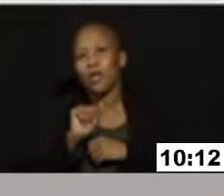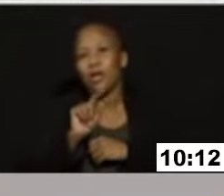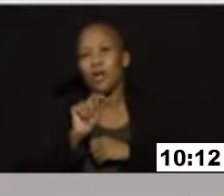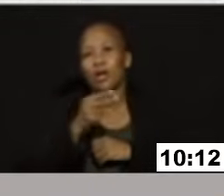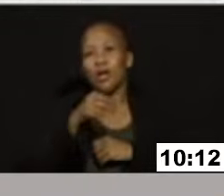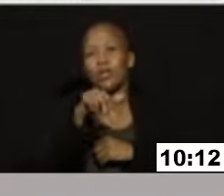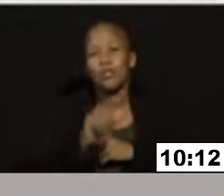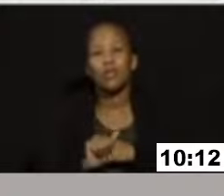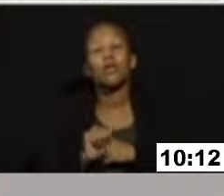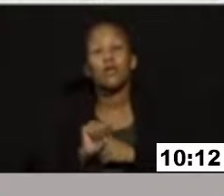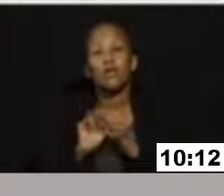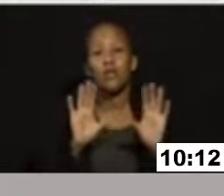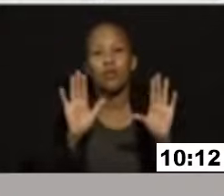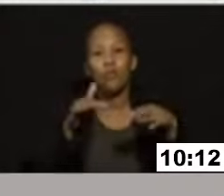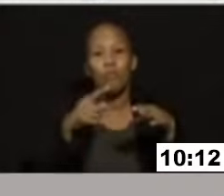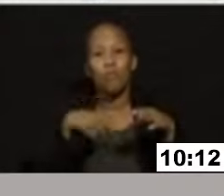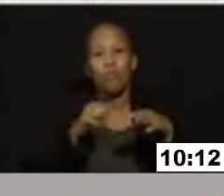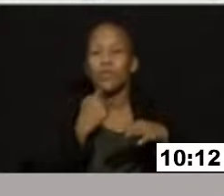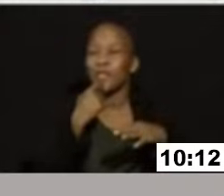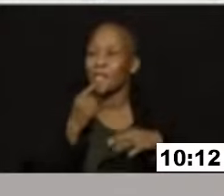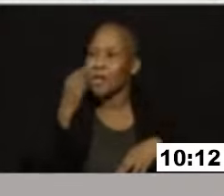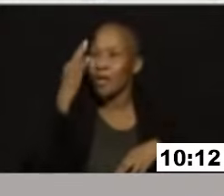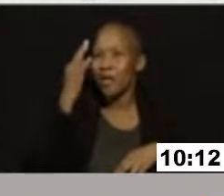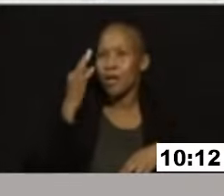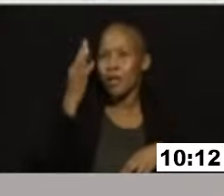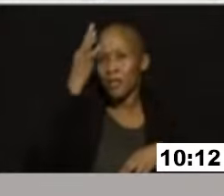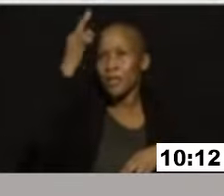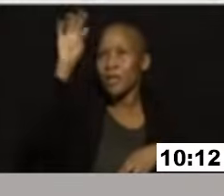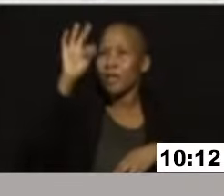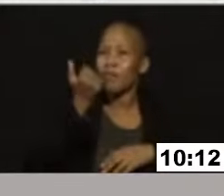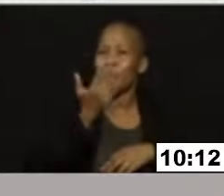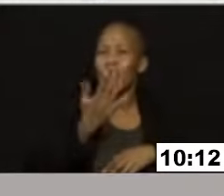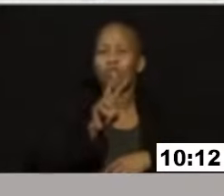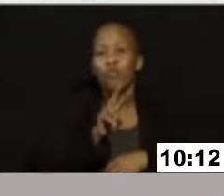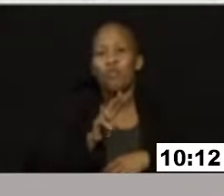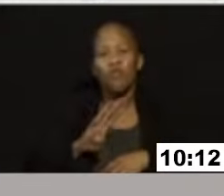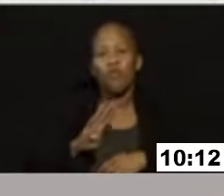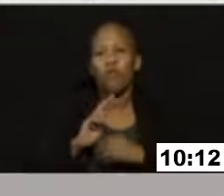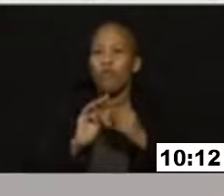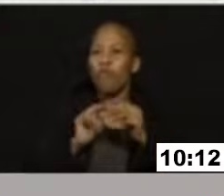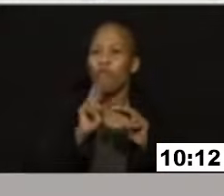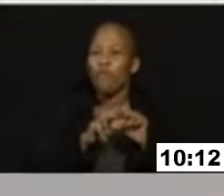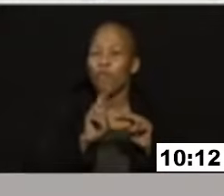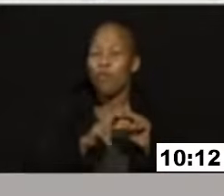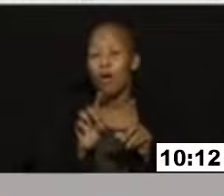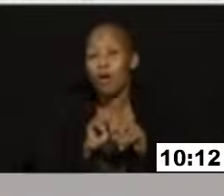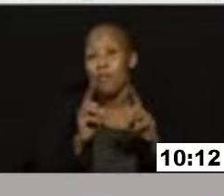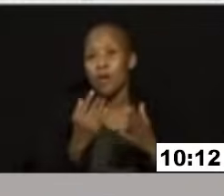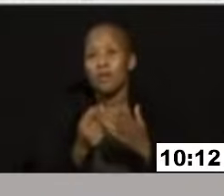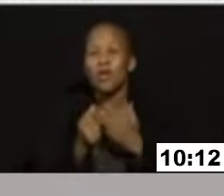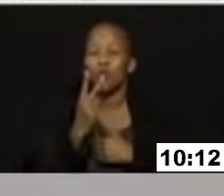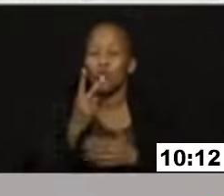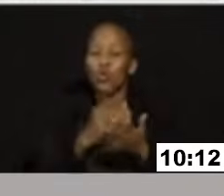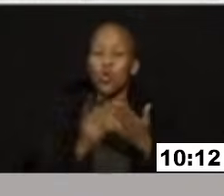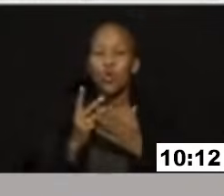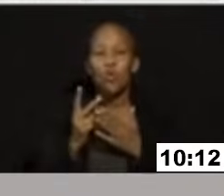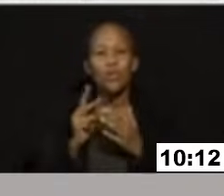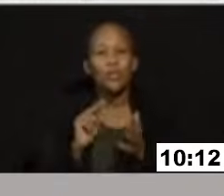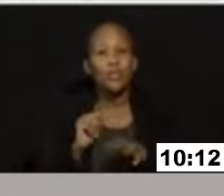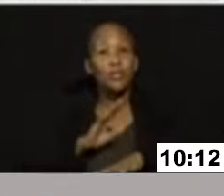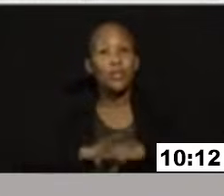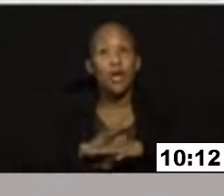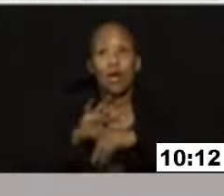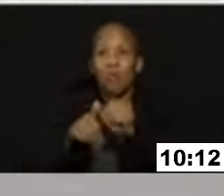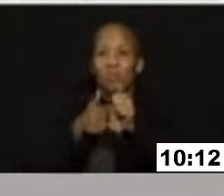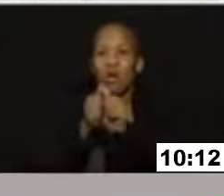the statement was only provided, I think, on the 24th of February. They couldn't comply with the 2-week period, but we'll get